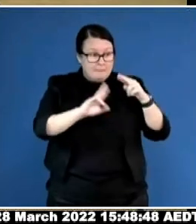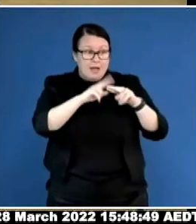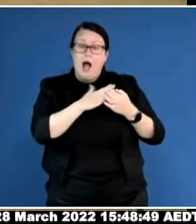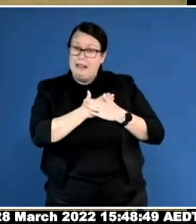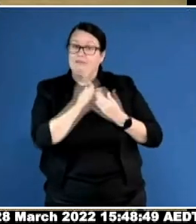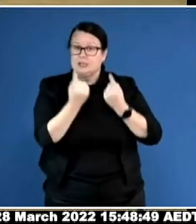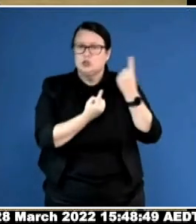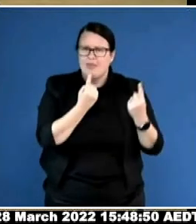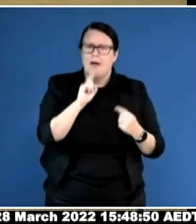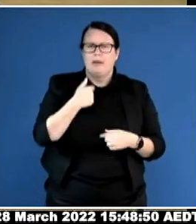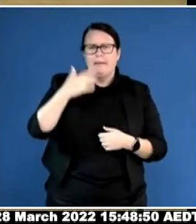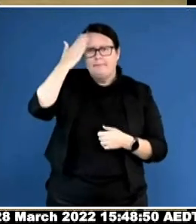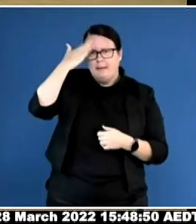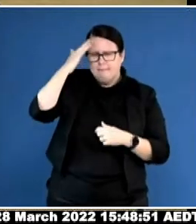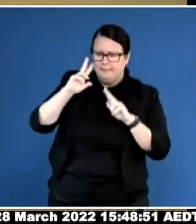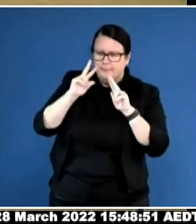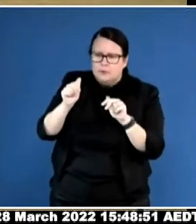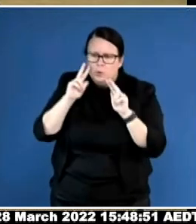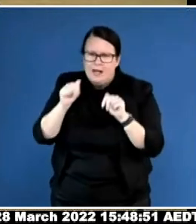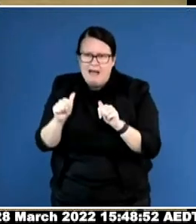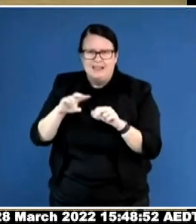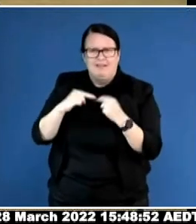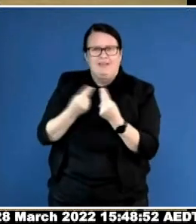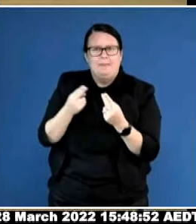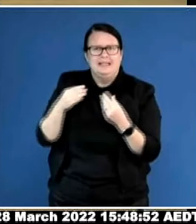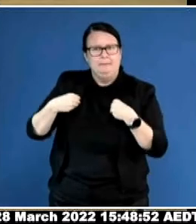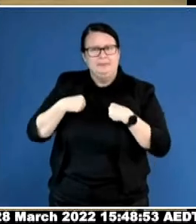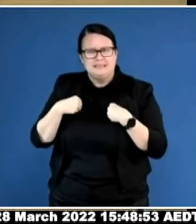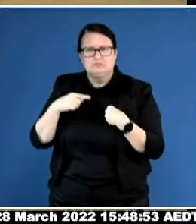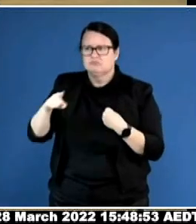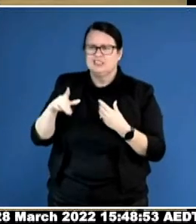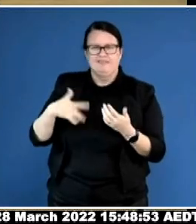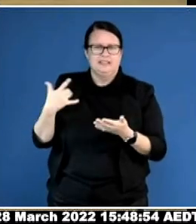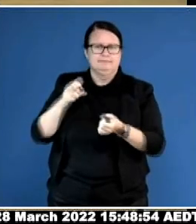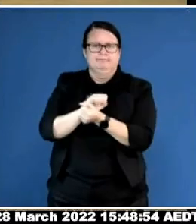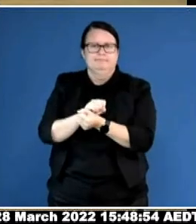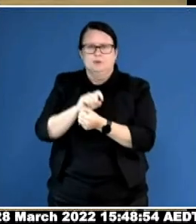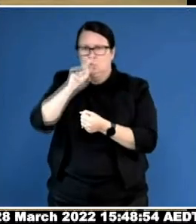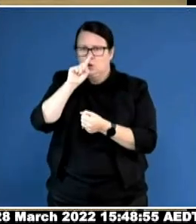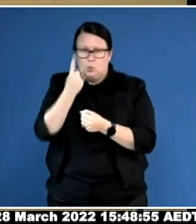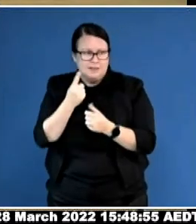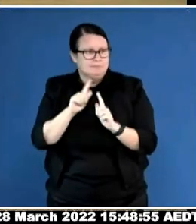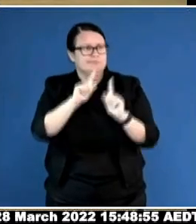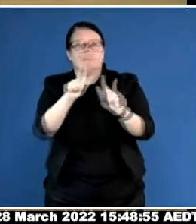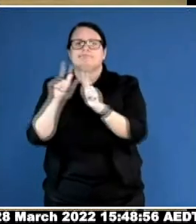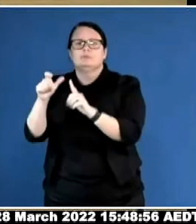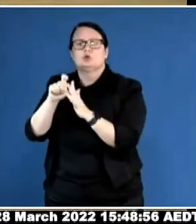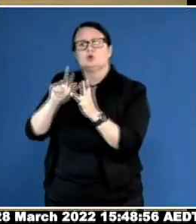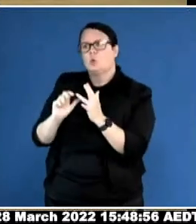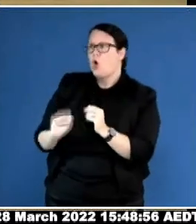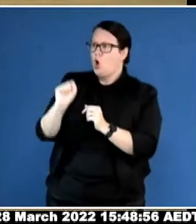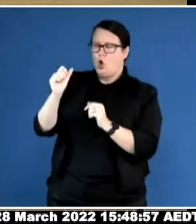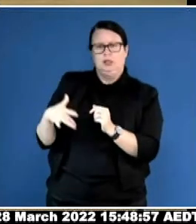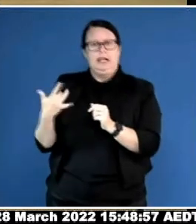to the family business, living in a remote rural community. She was isolated, and this restricted her capacity to develop